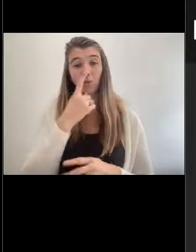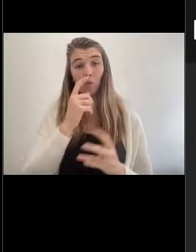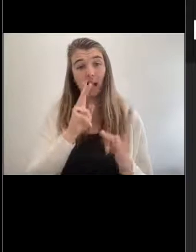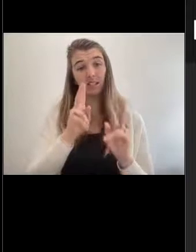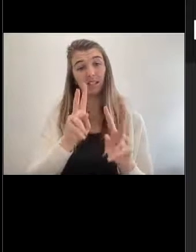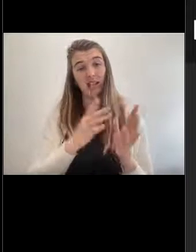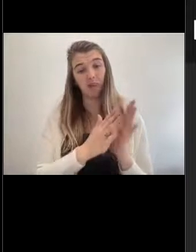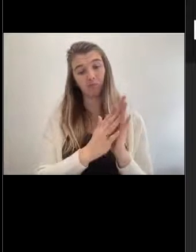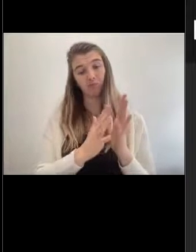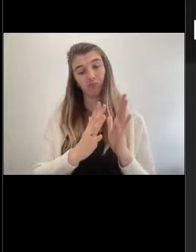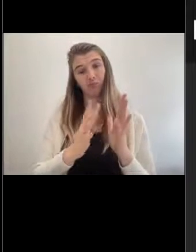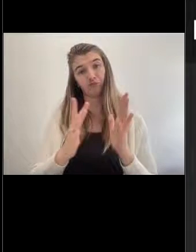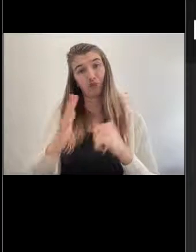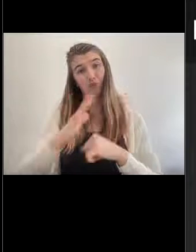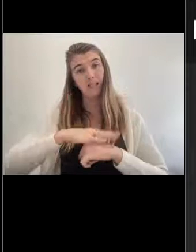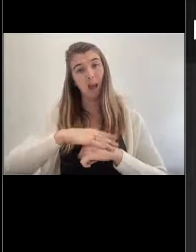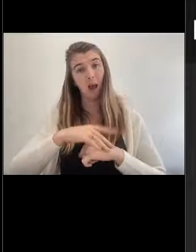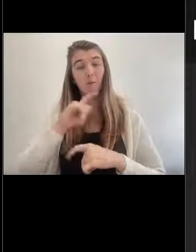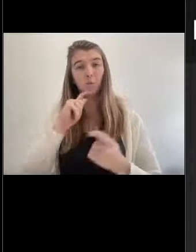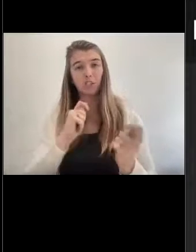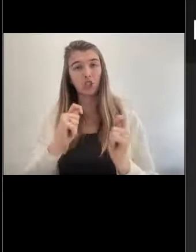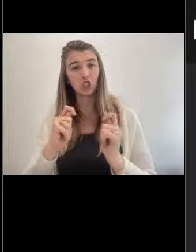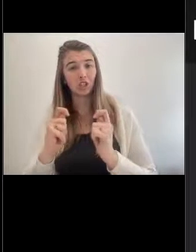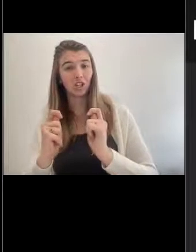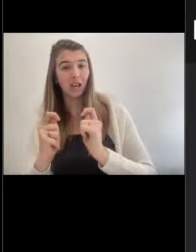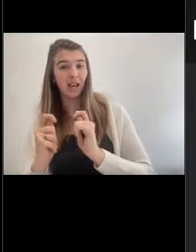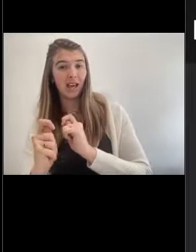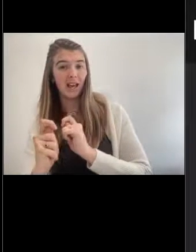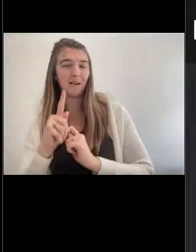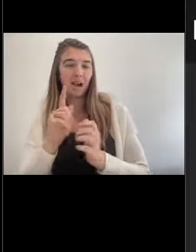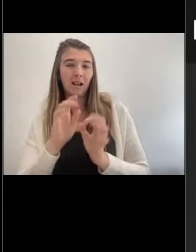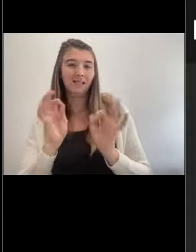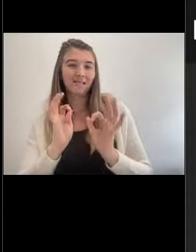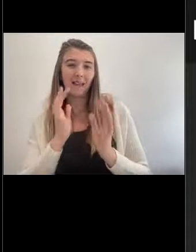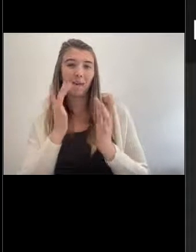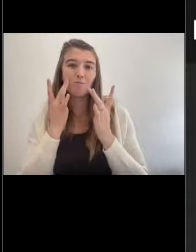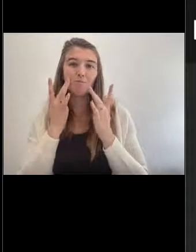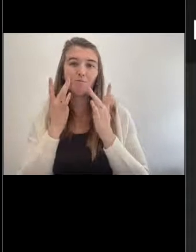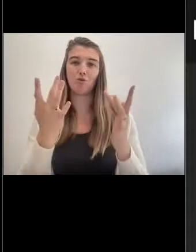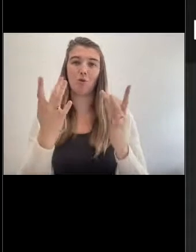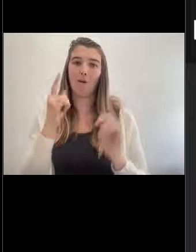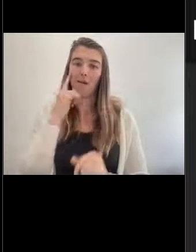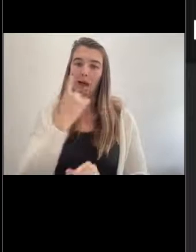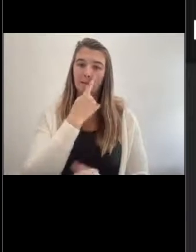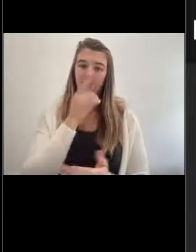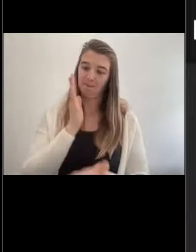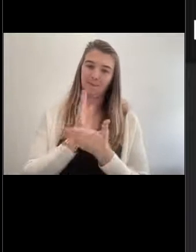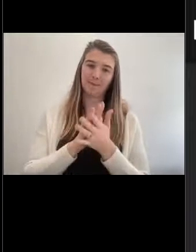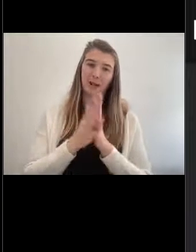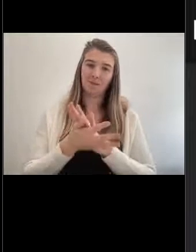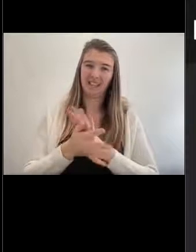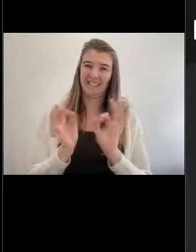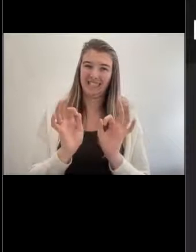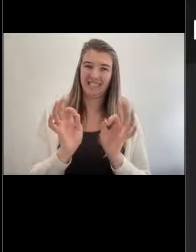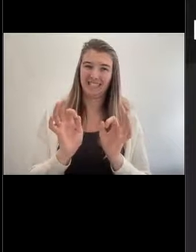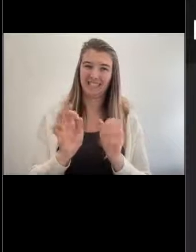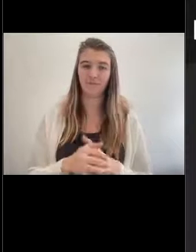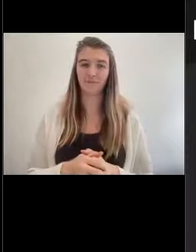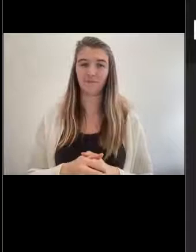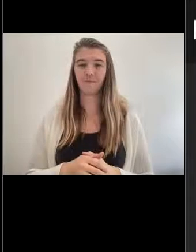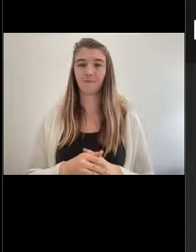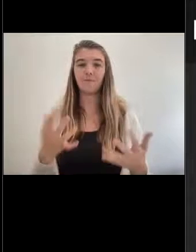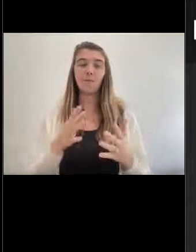taxa that could degrade plastics. But this is not proven degradation by any stretch. So from the isolations that I mentioned